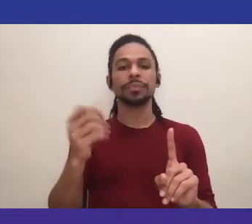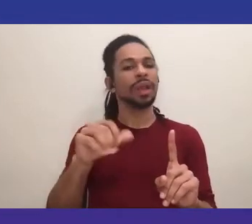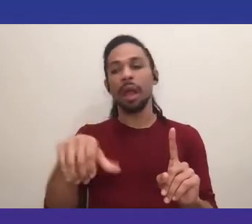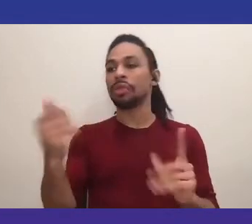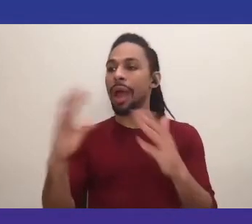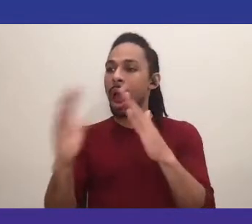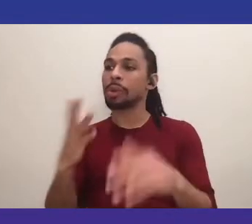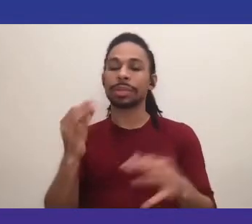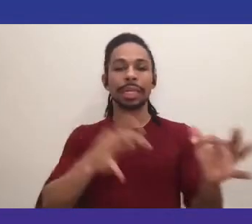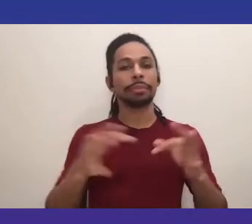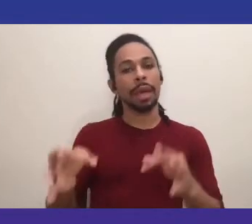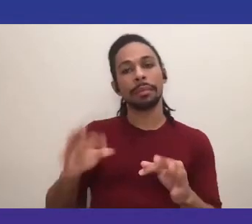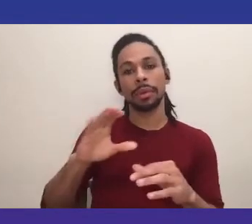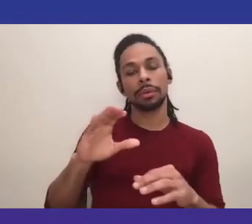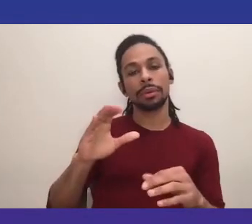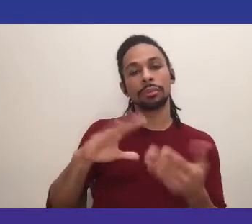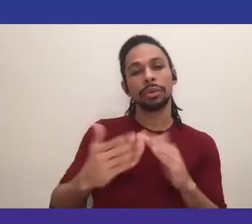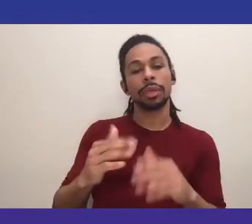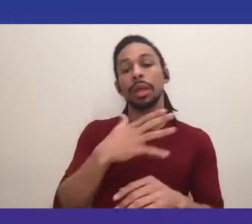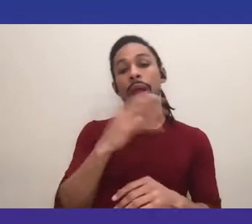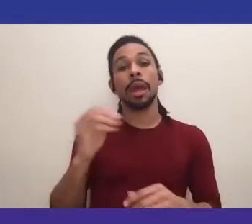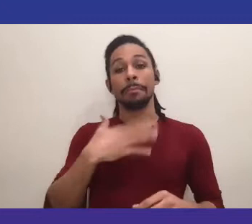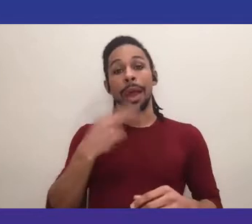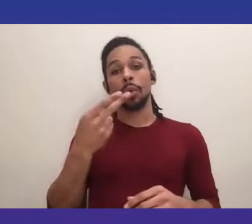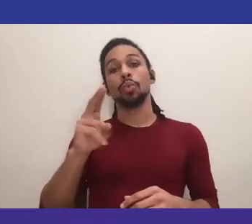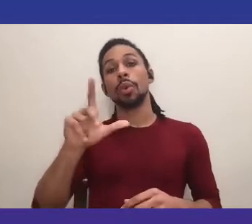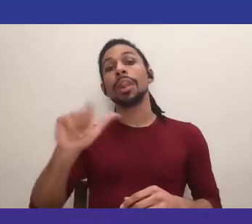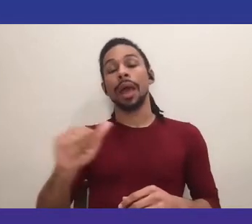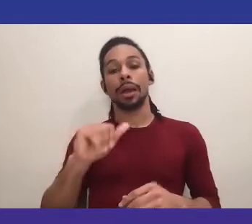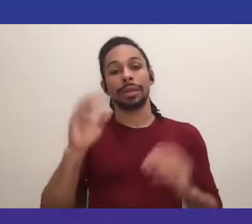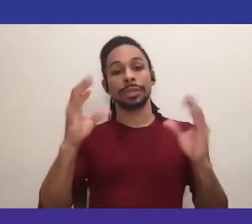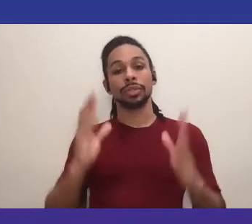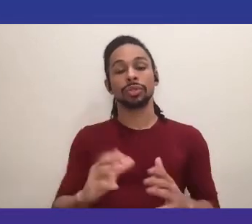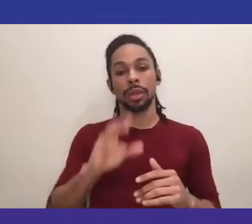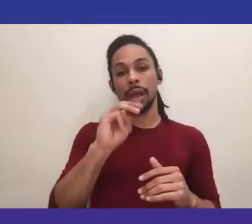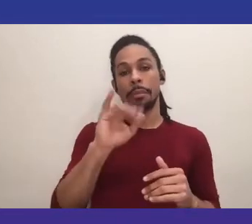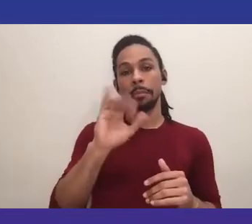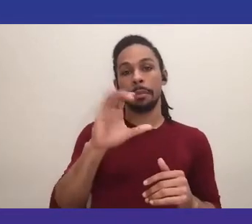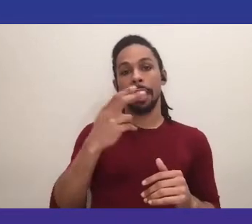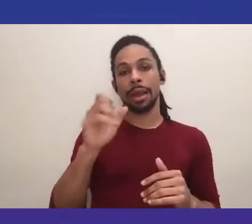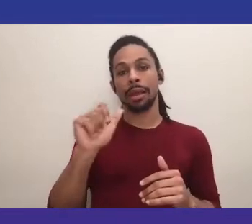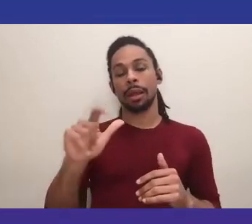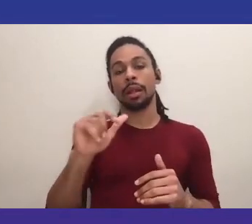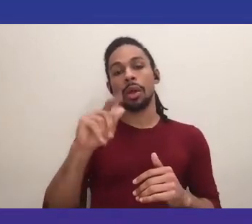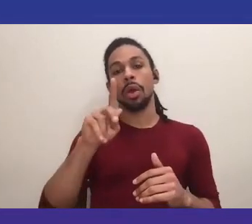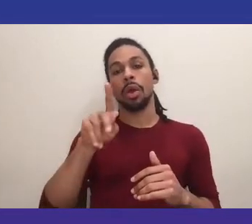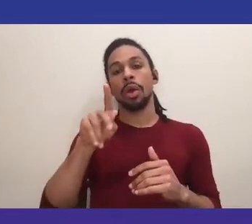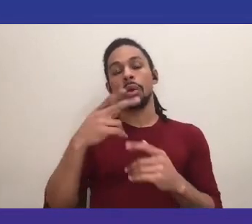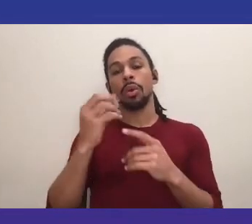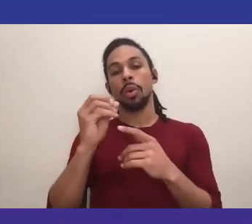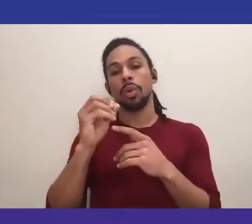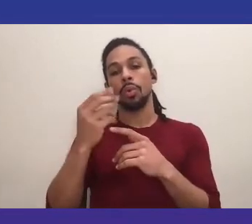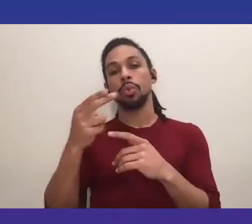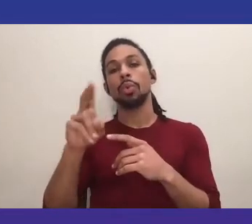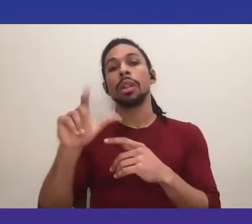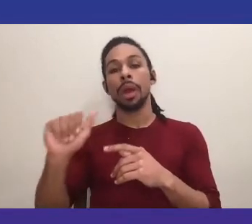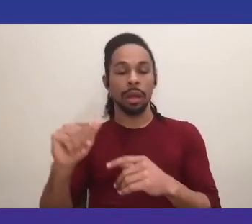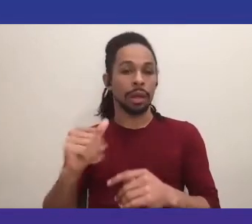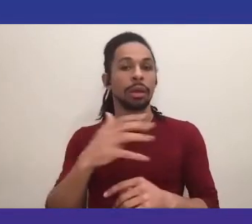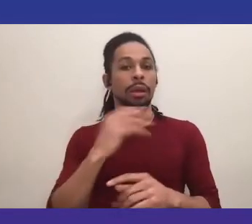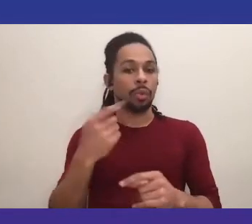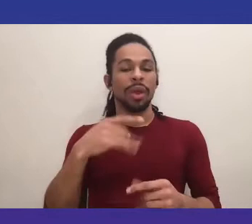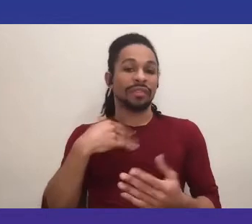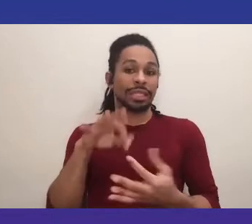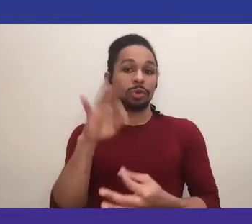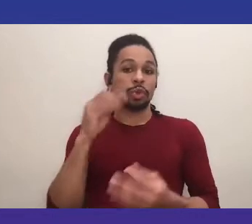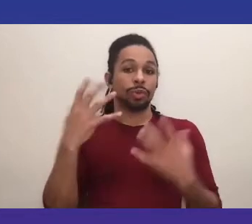also my kumu hula, who's my hula teacher and who's also a Hawaiian healer. So we have a spiritual healer in the dance company,